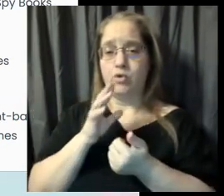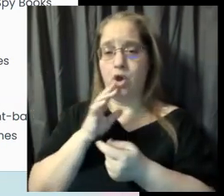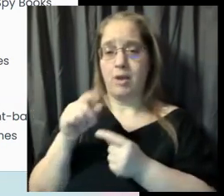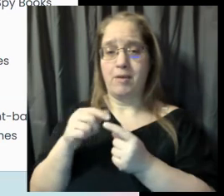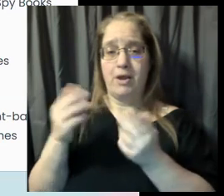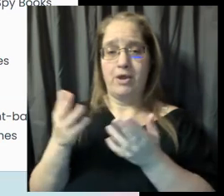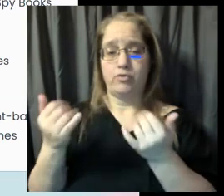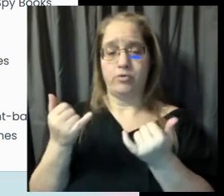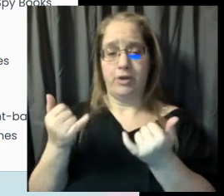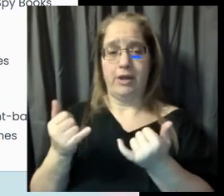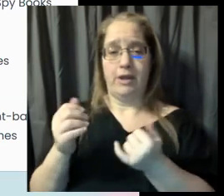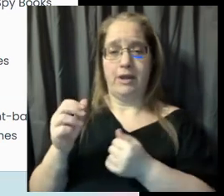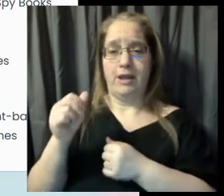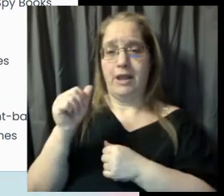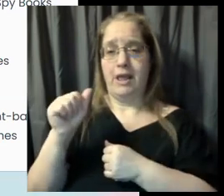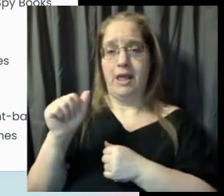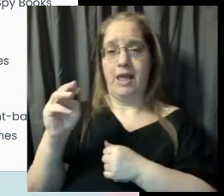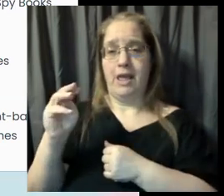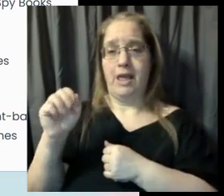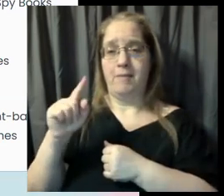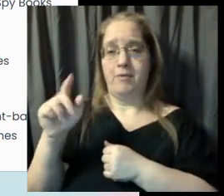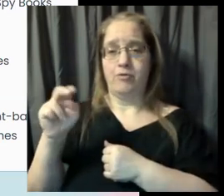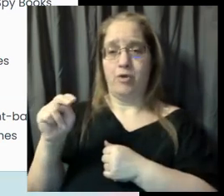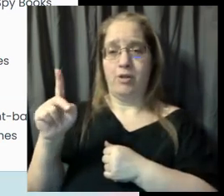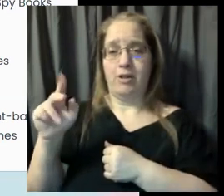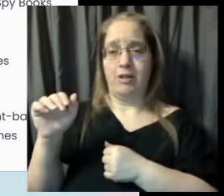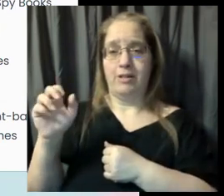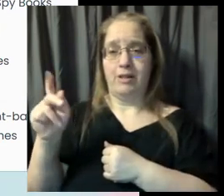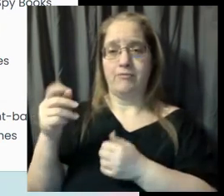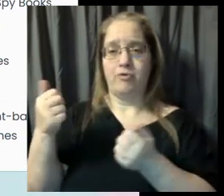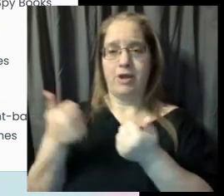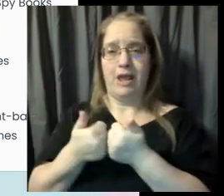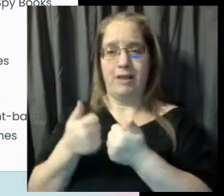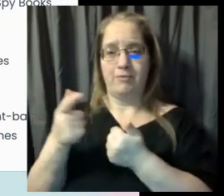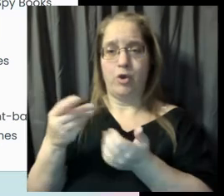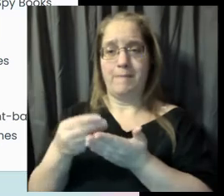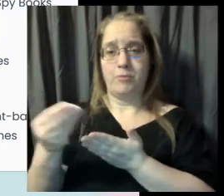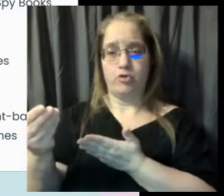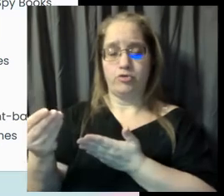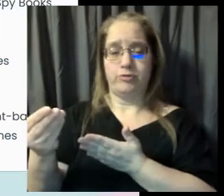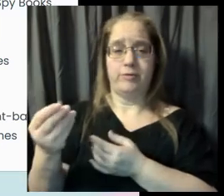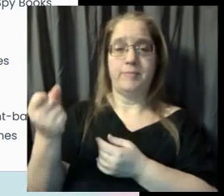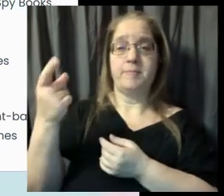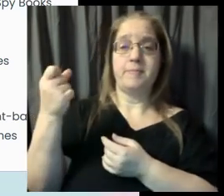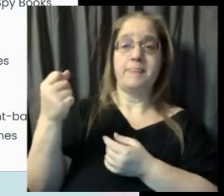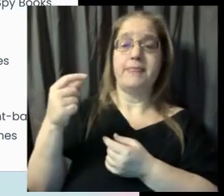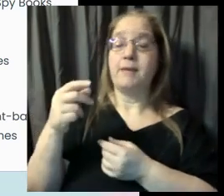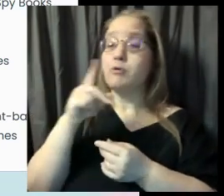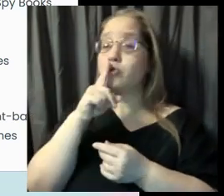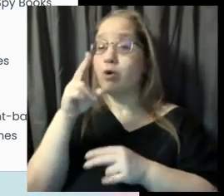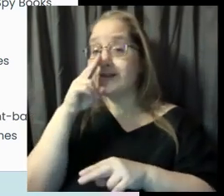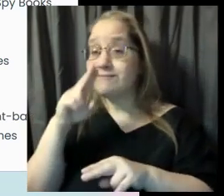today, as well as Amazon links for those specific games that you can purchase. The key is to keep it fun and